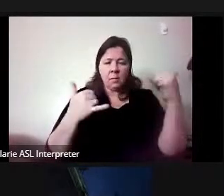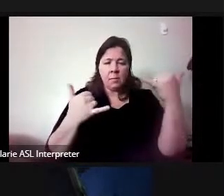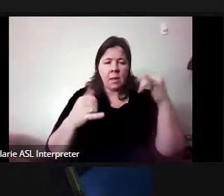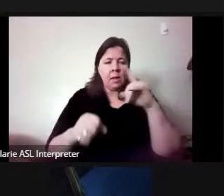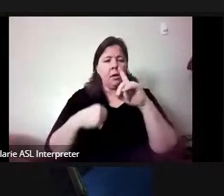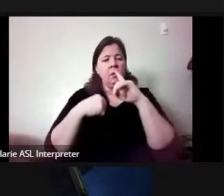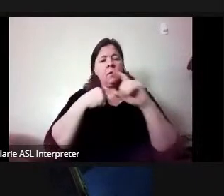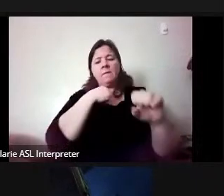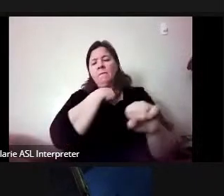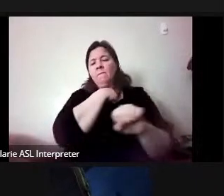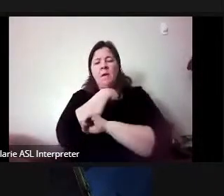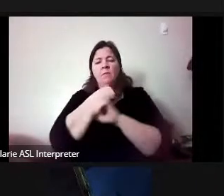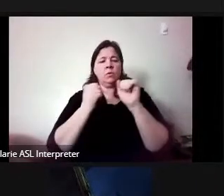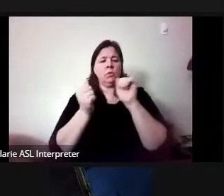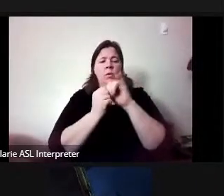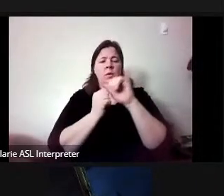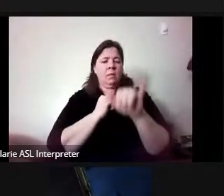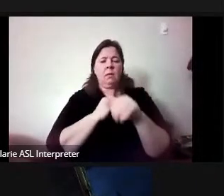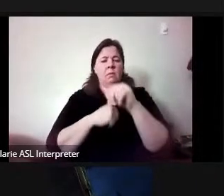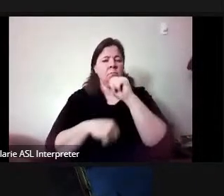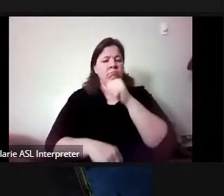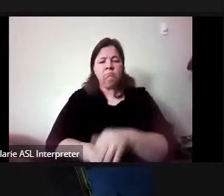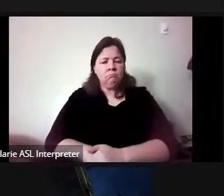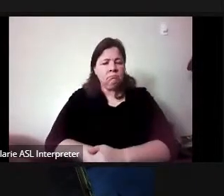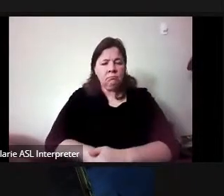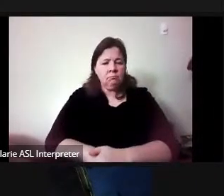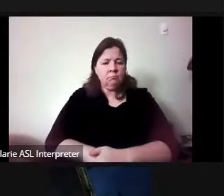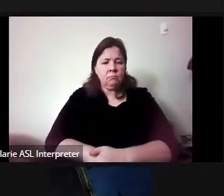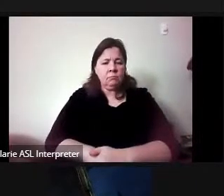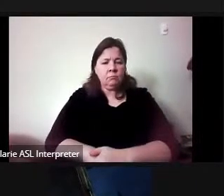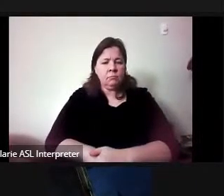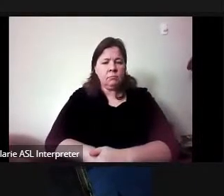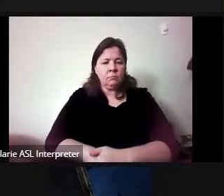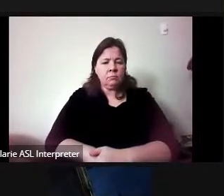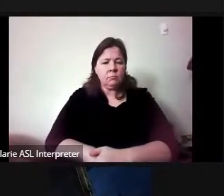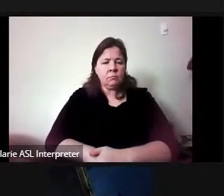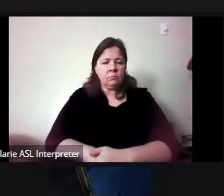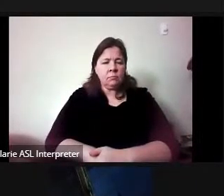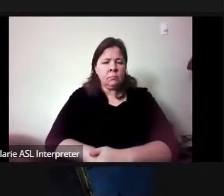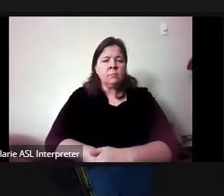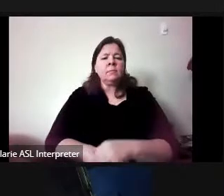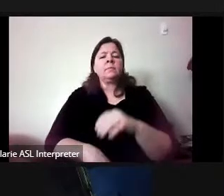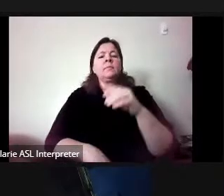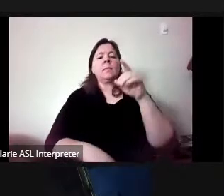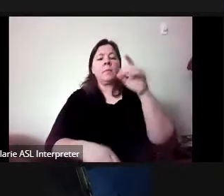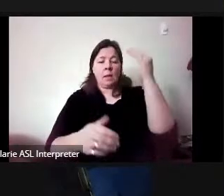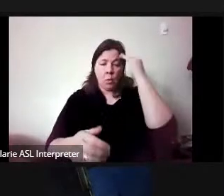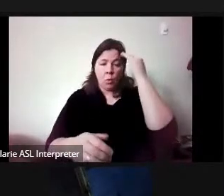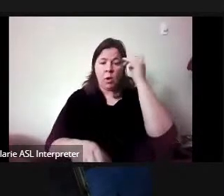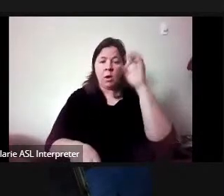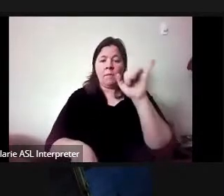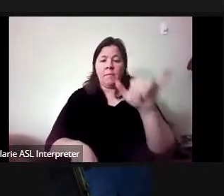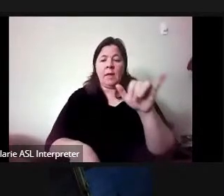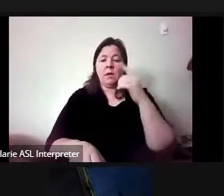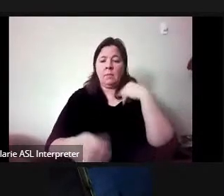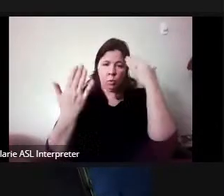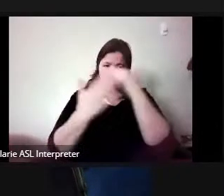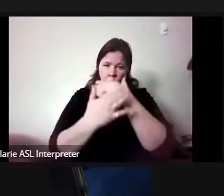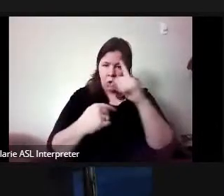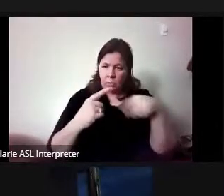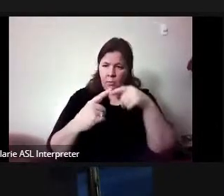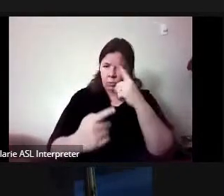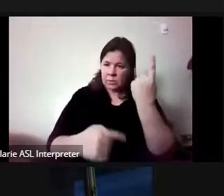favorites when it comes on to that. So that's one of the other things I would like people to be aware of as well. That if you are in the dark about